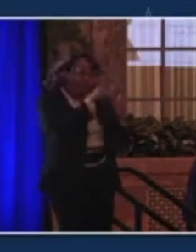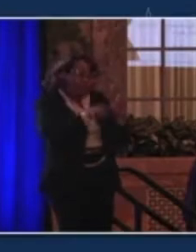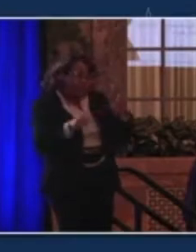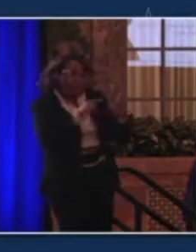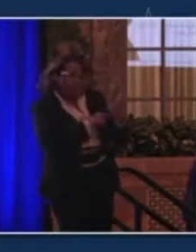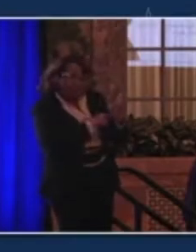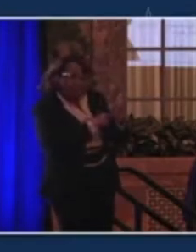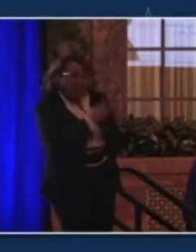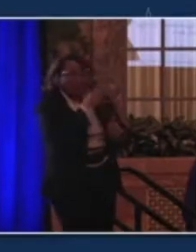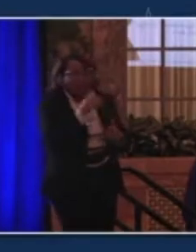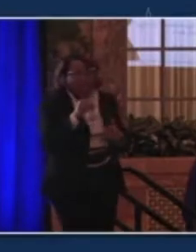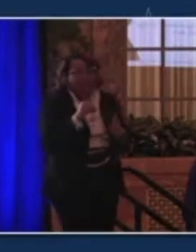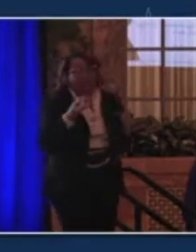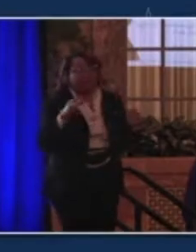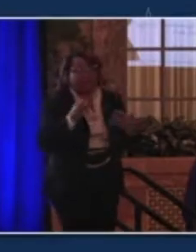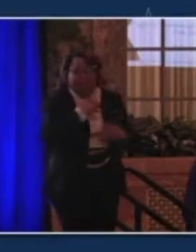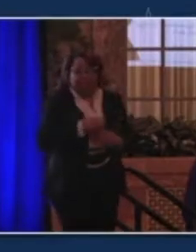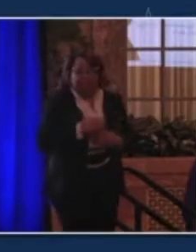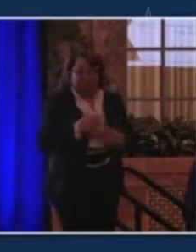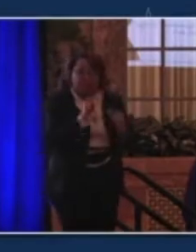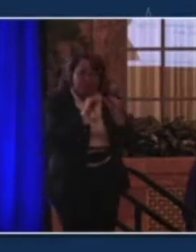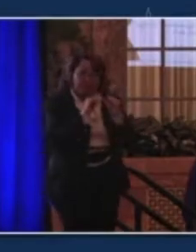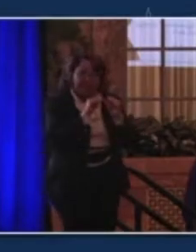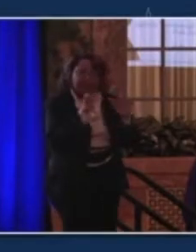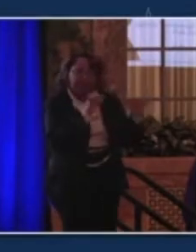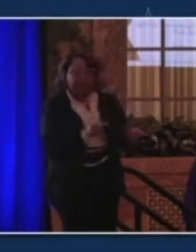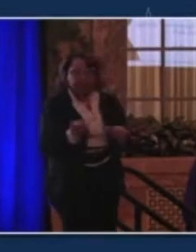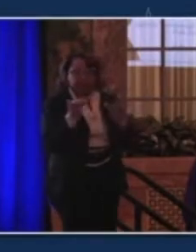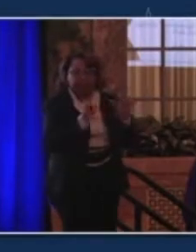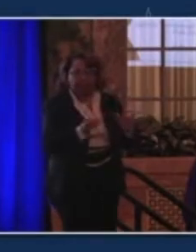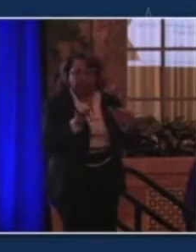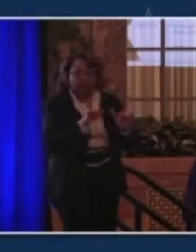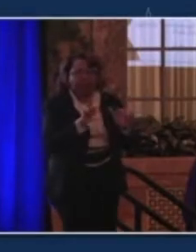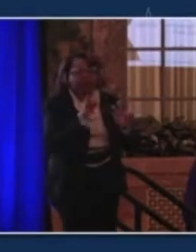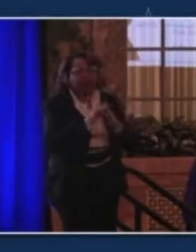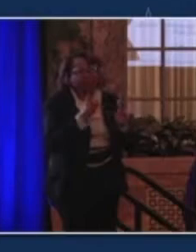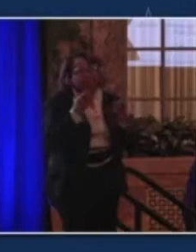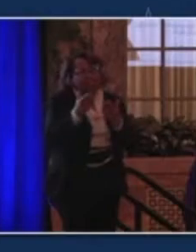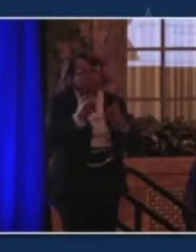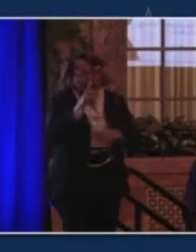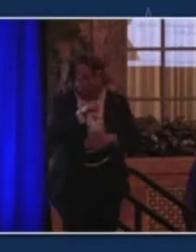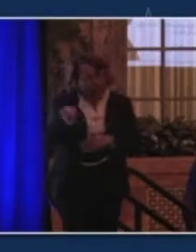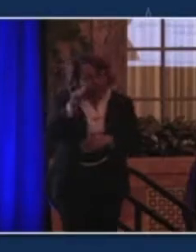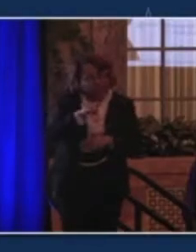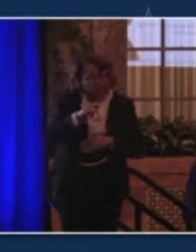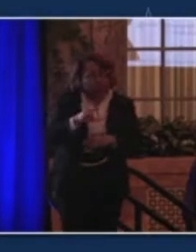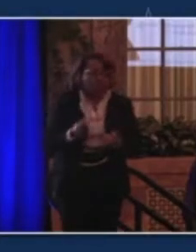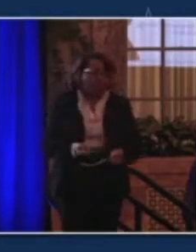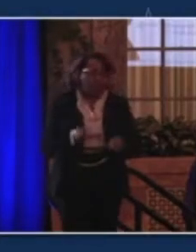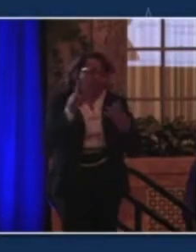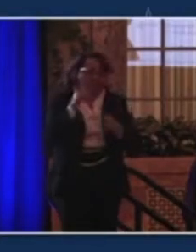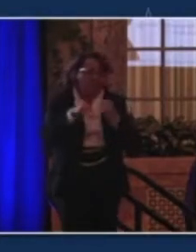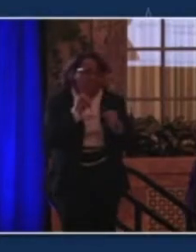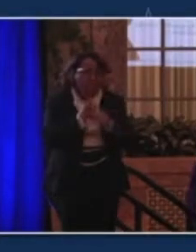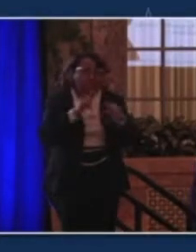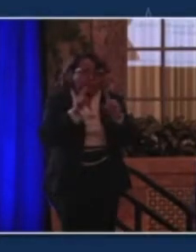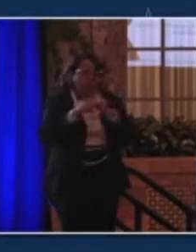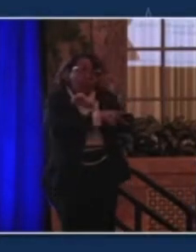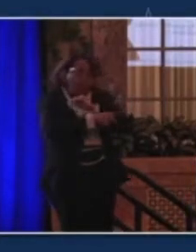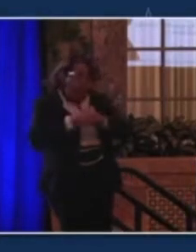as a desire to maintain the status quo that had served them but robbed the people of